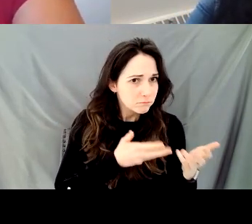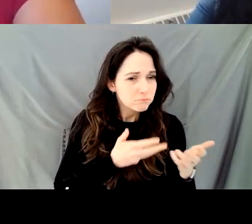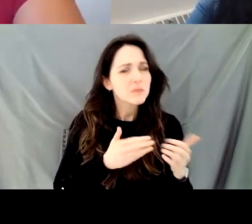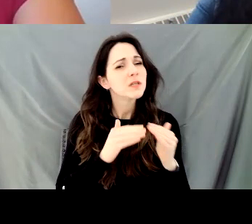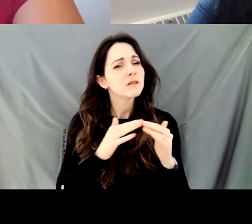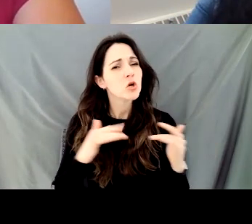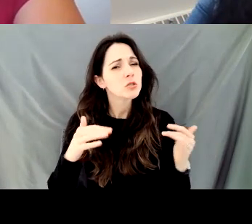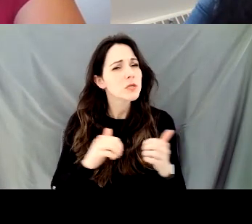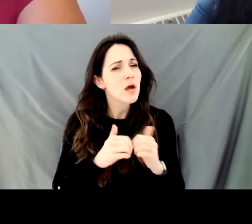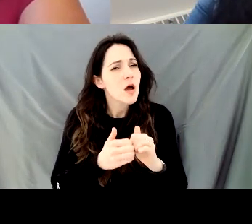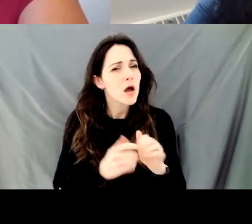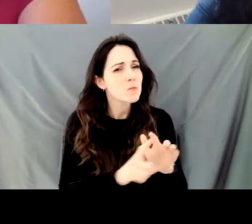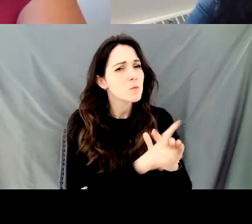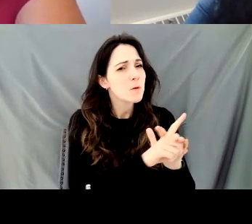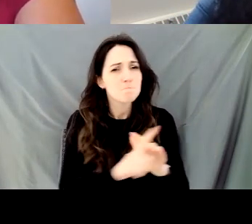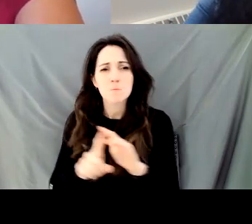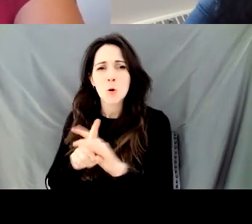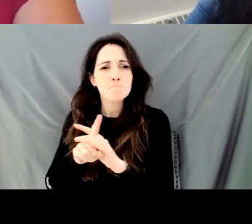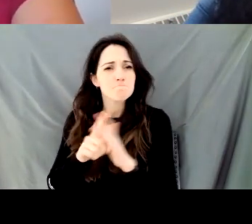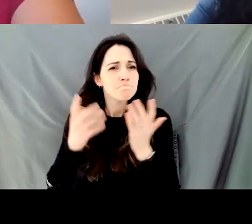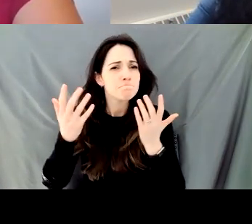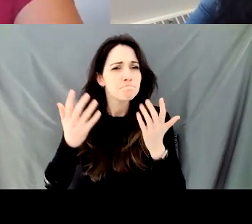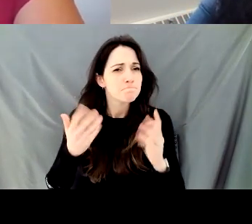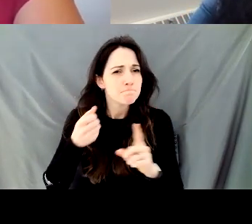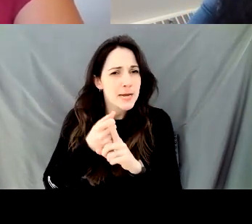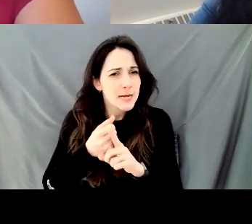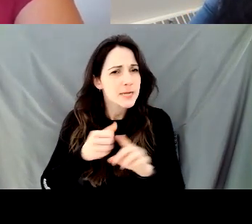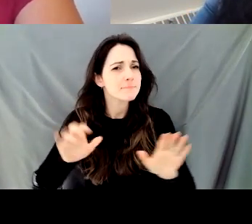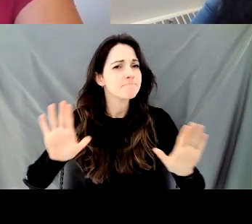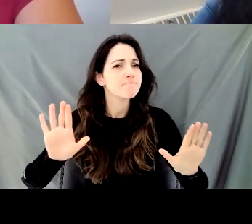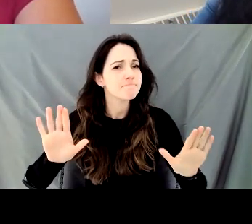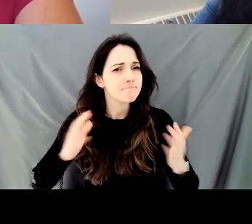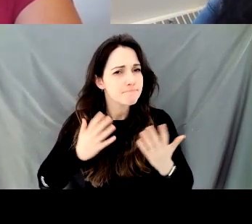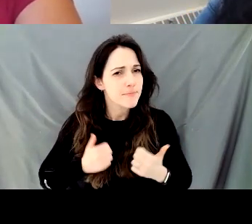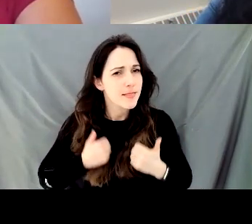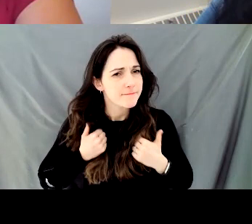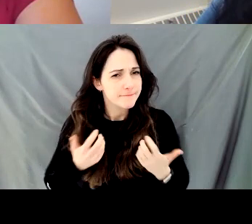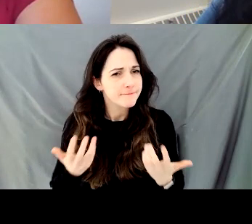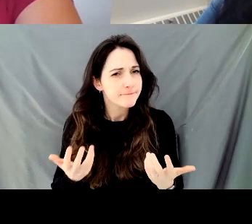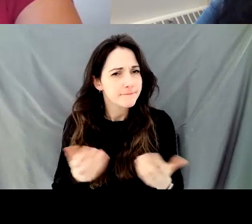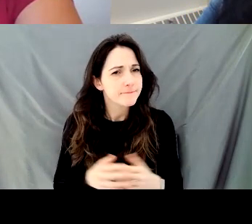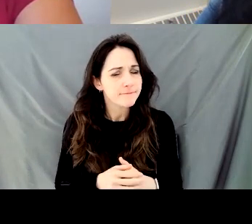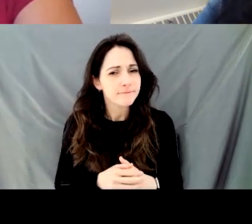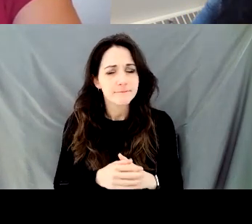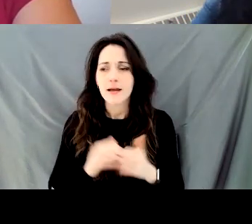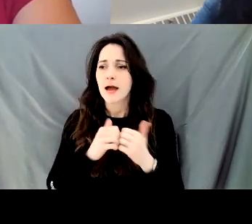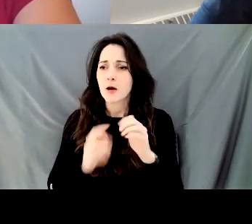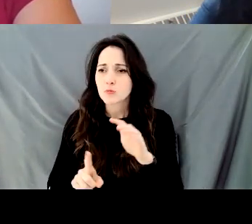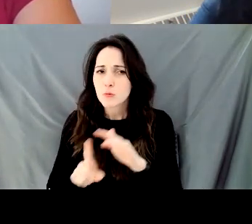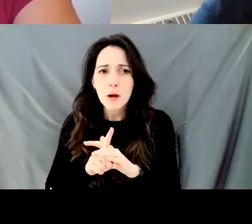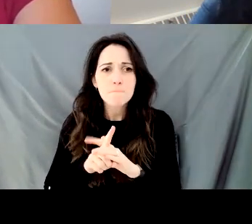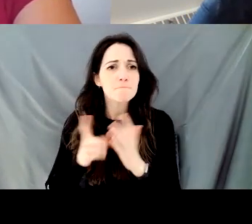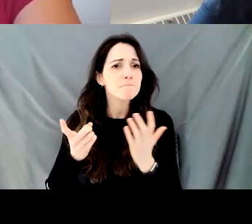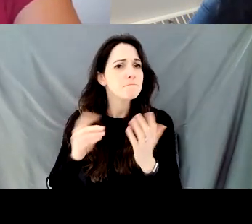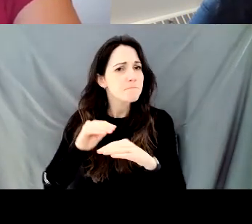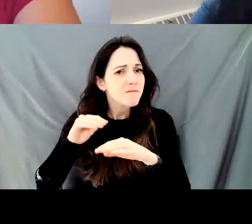if you want to elaborate in some areas, but how does diversity show up or influence or impact